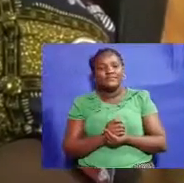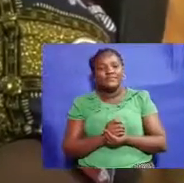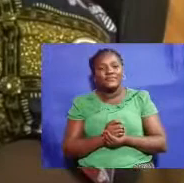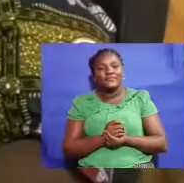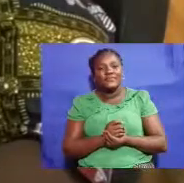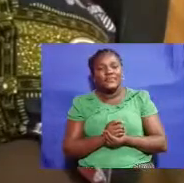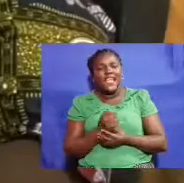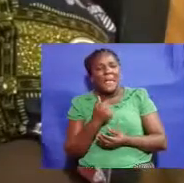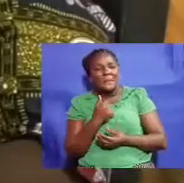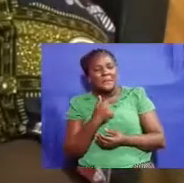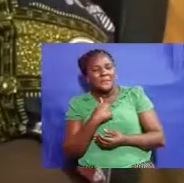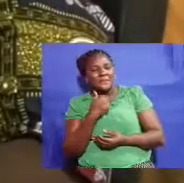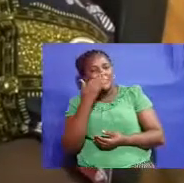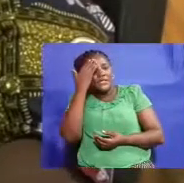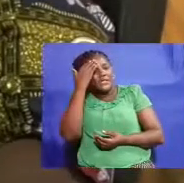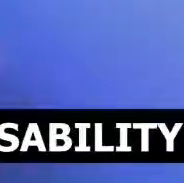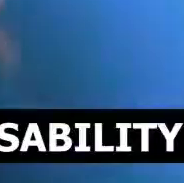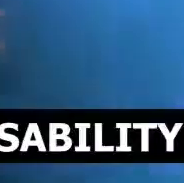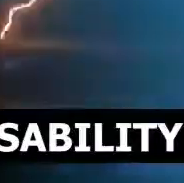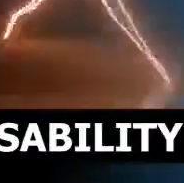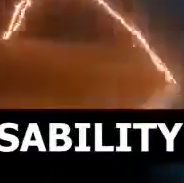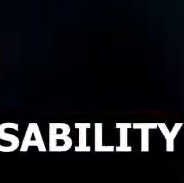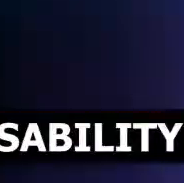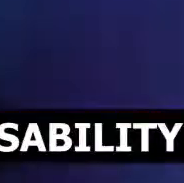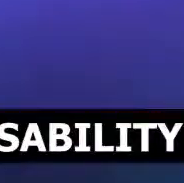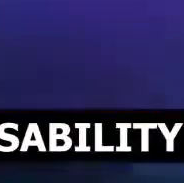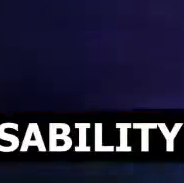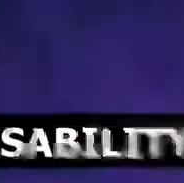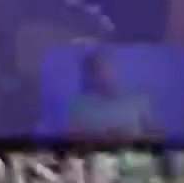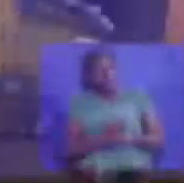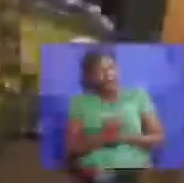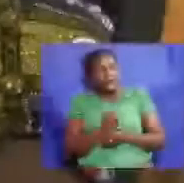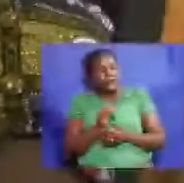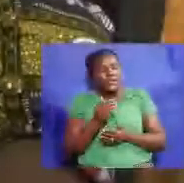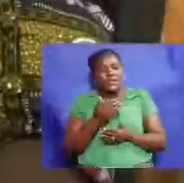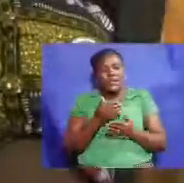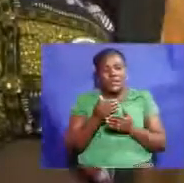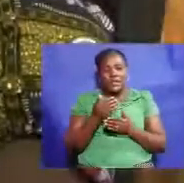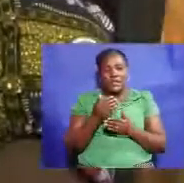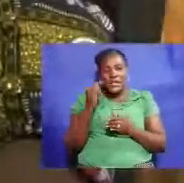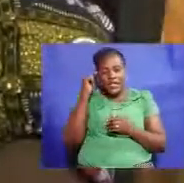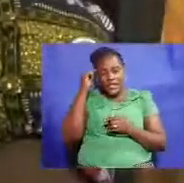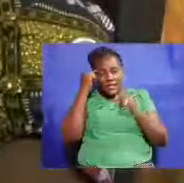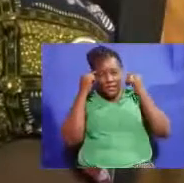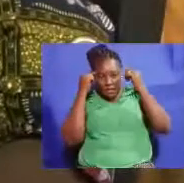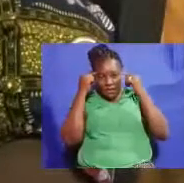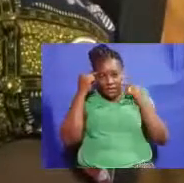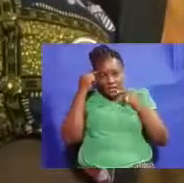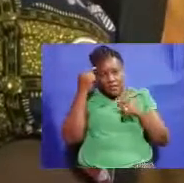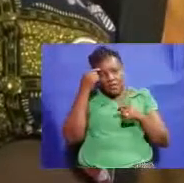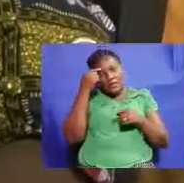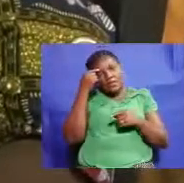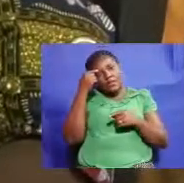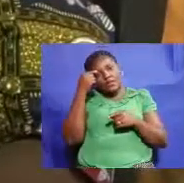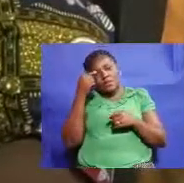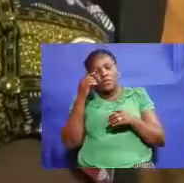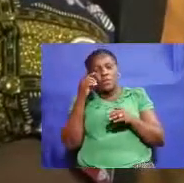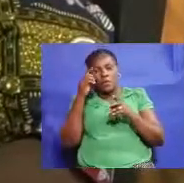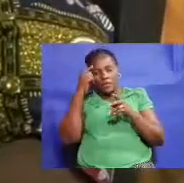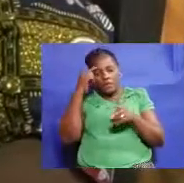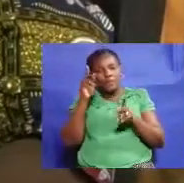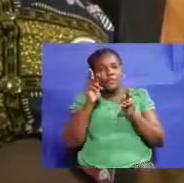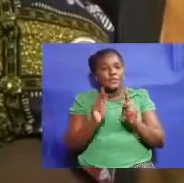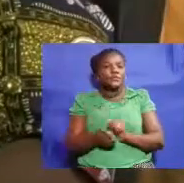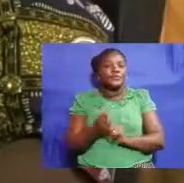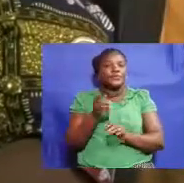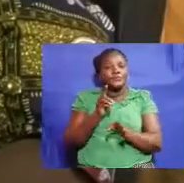I know them in respect to their concern for persons with disability, I know